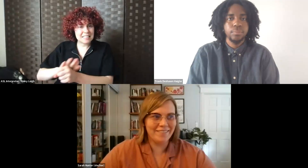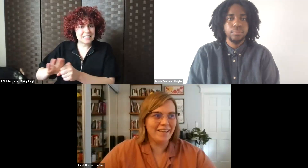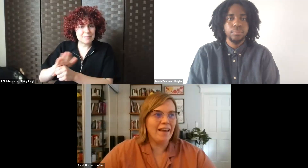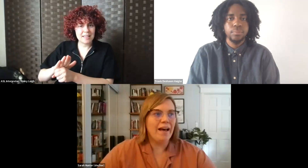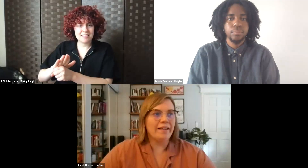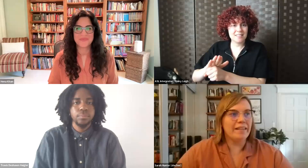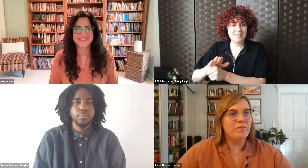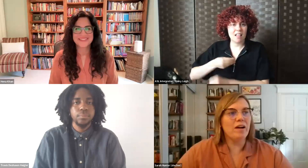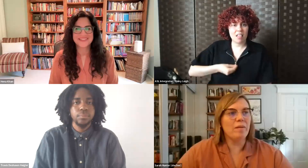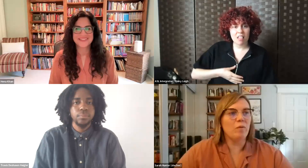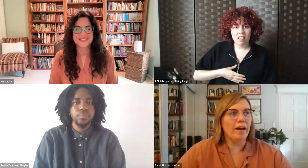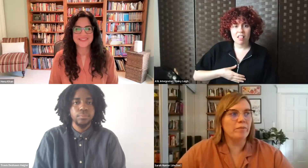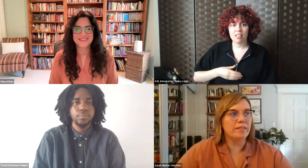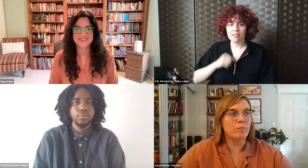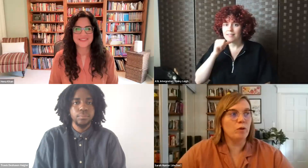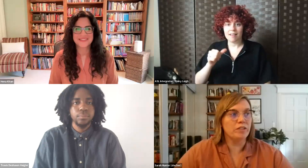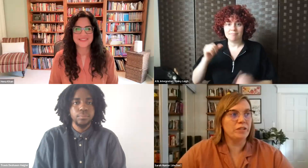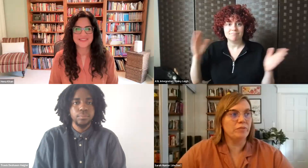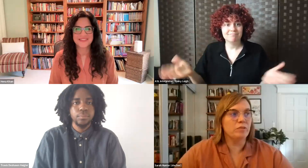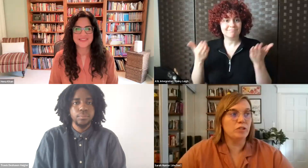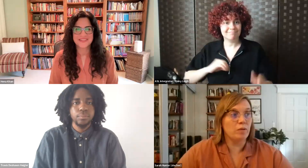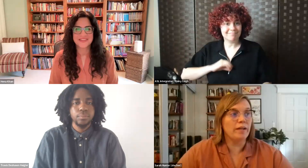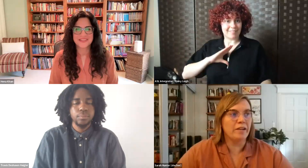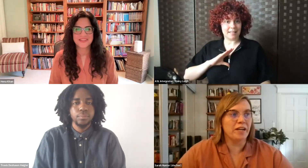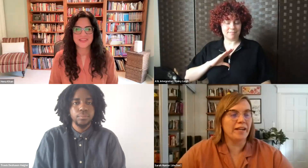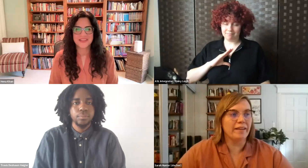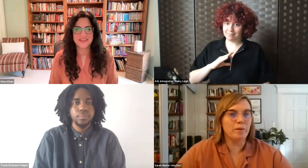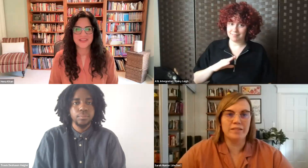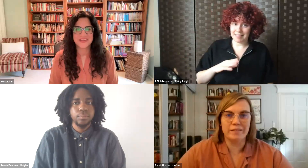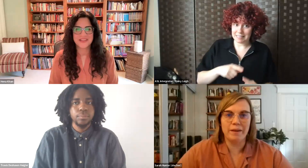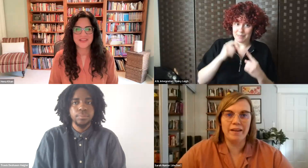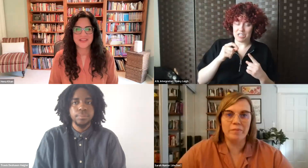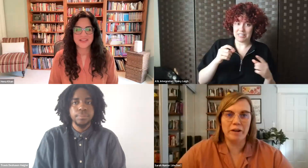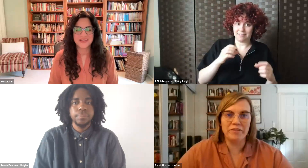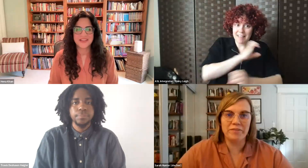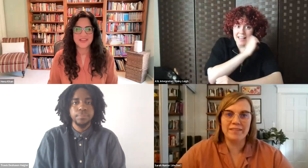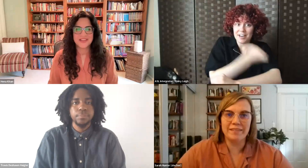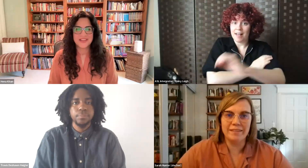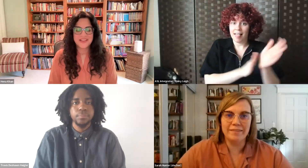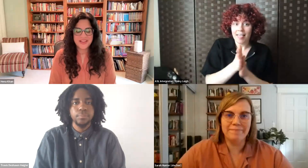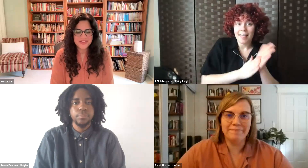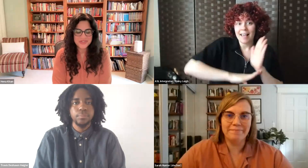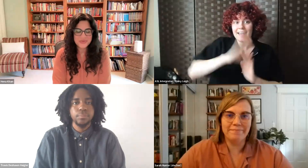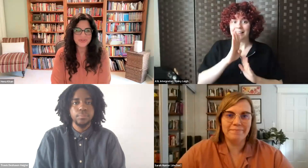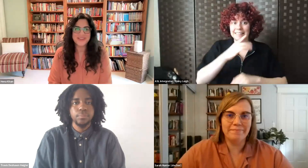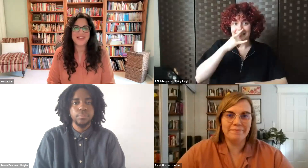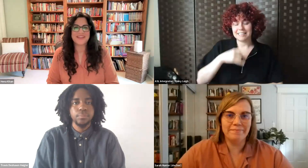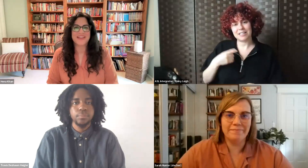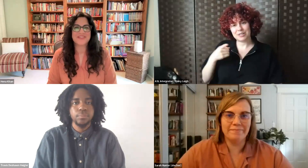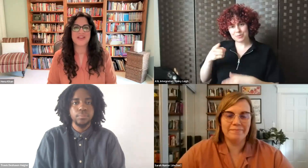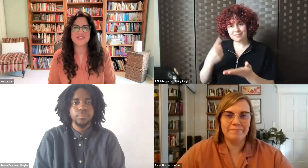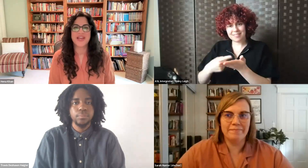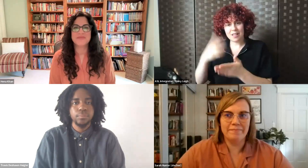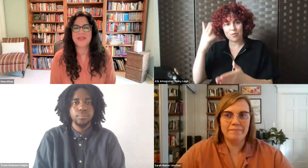energetic kids. Can you talk about why it was important to you to show an energetic kid participating in a prayer service? Sure,